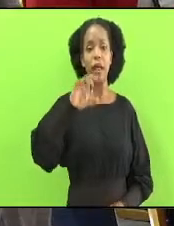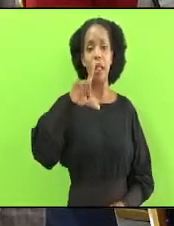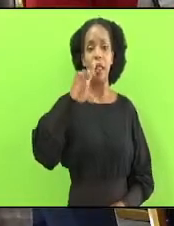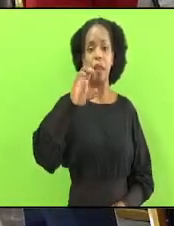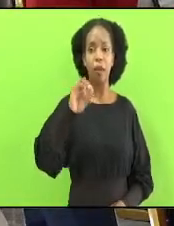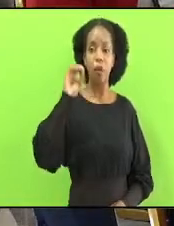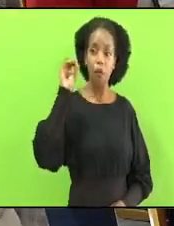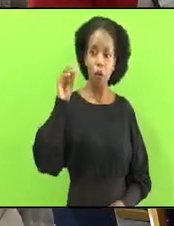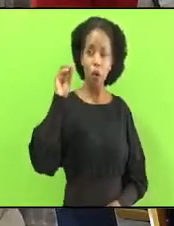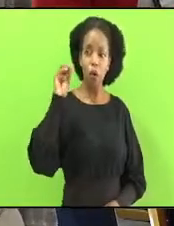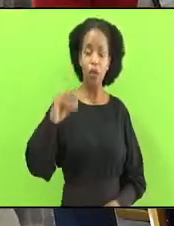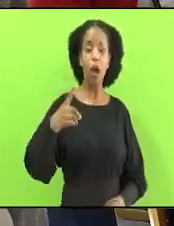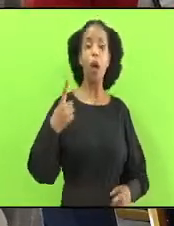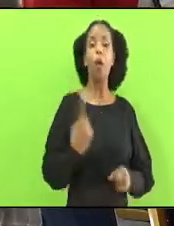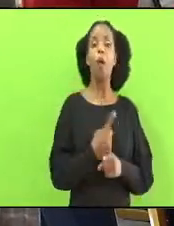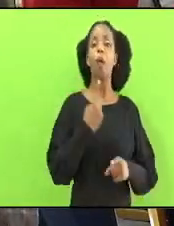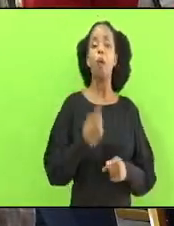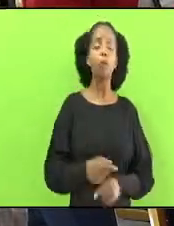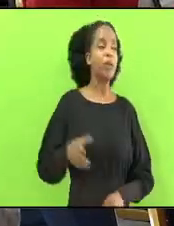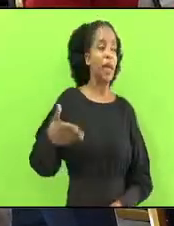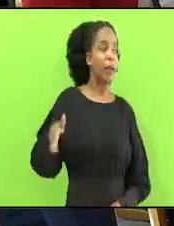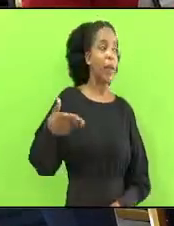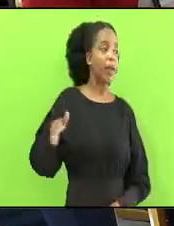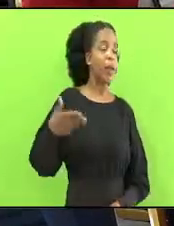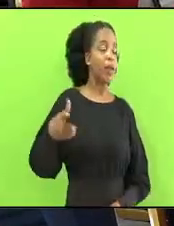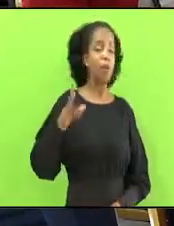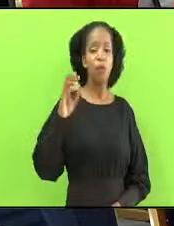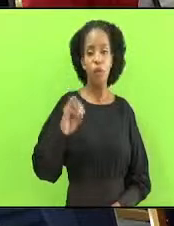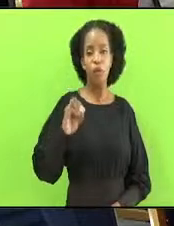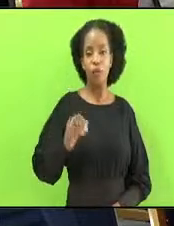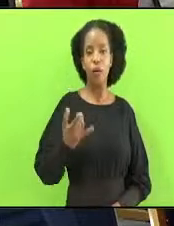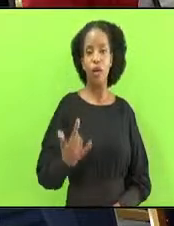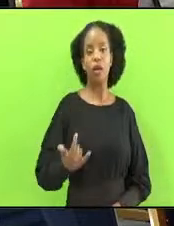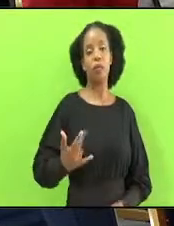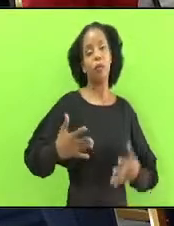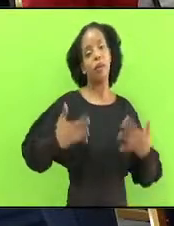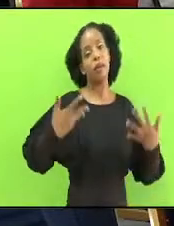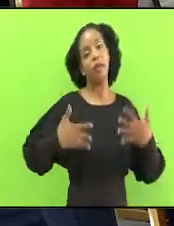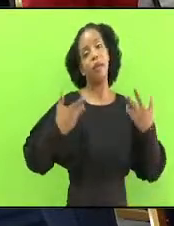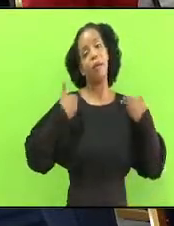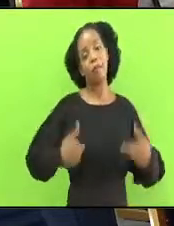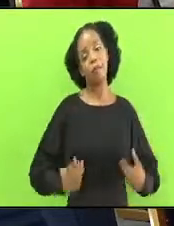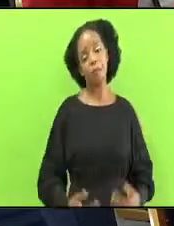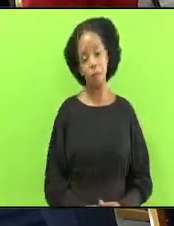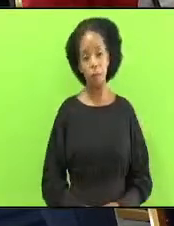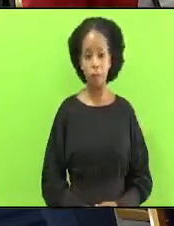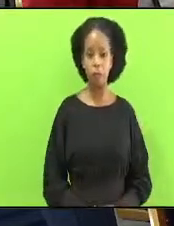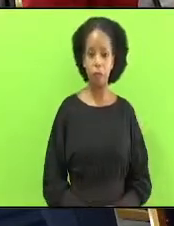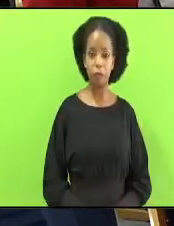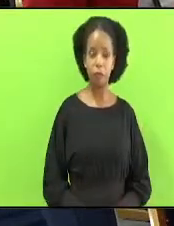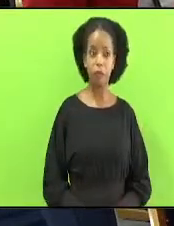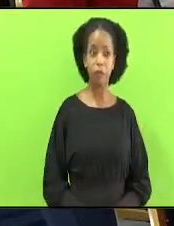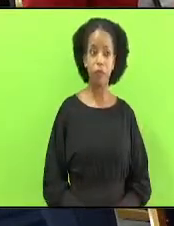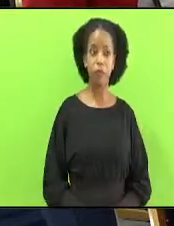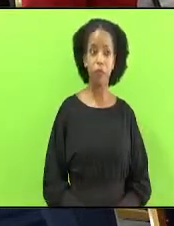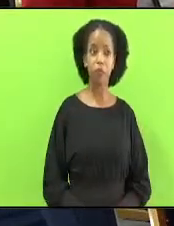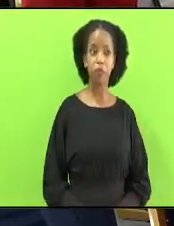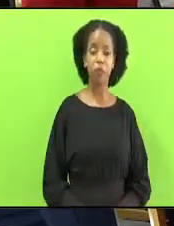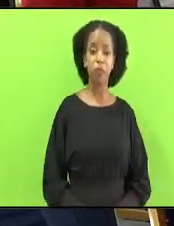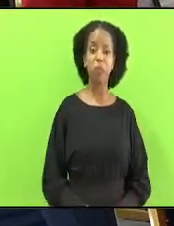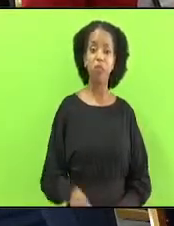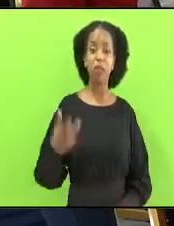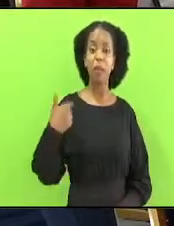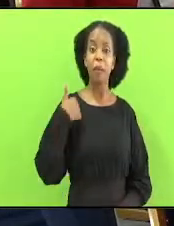I am very much happy to see the executive mayor with us here. He is always amongst us. Ke bone diphetogo